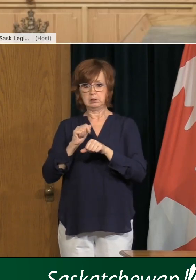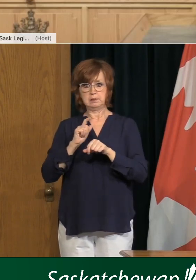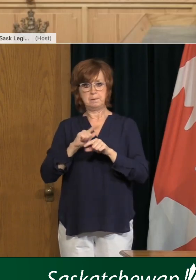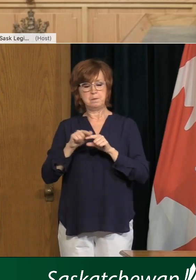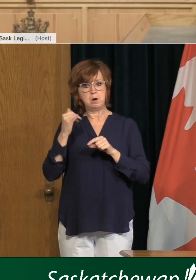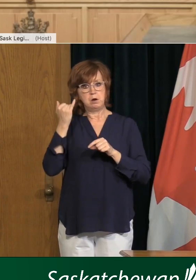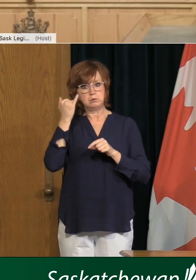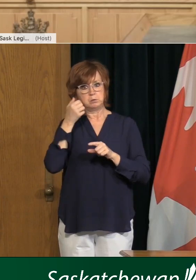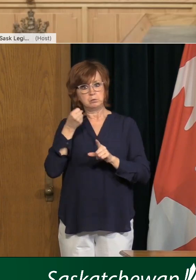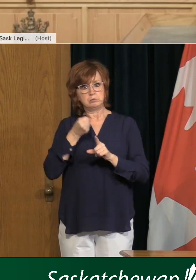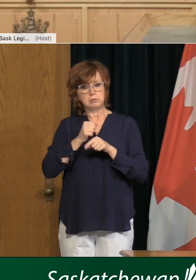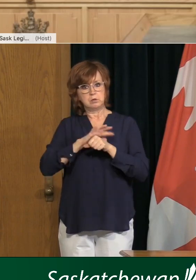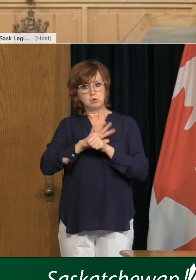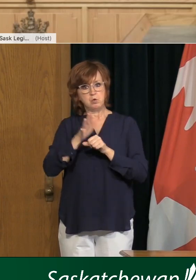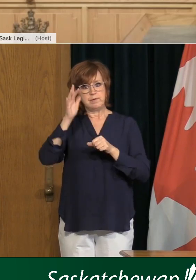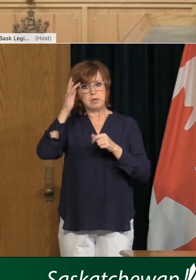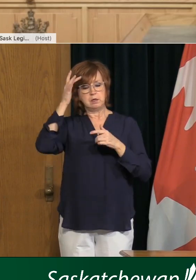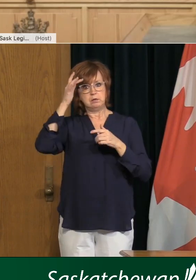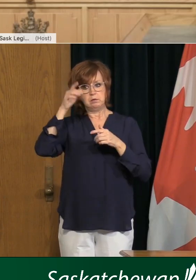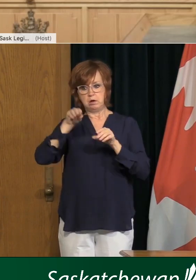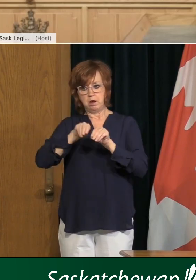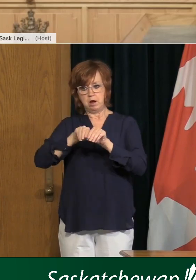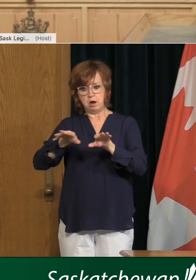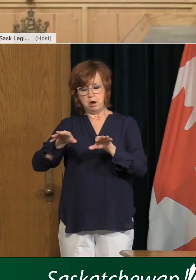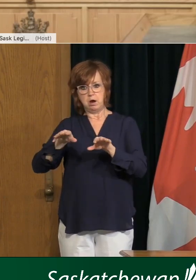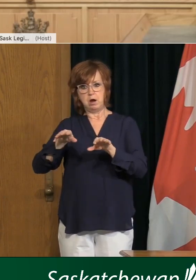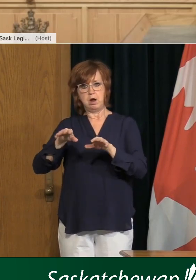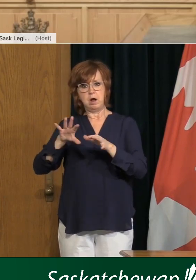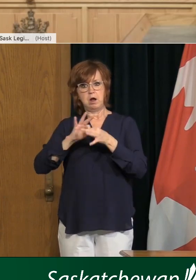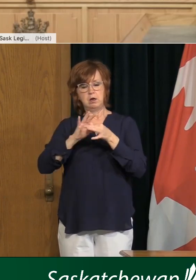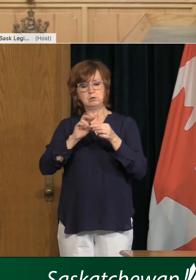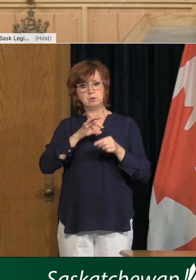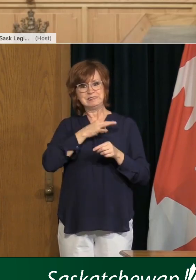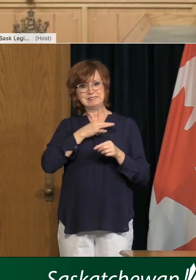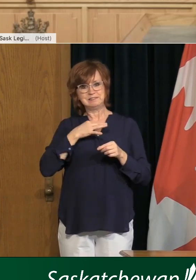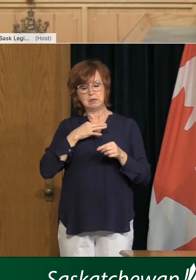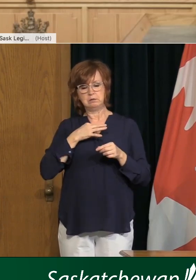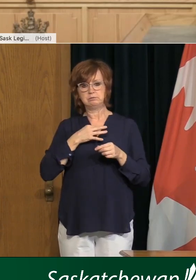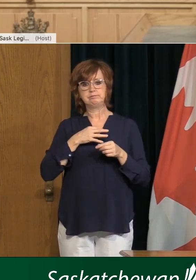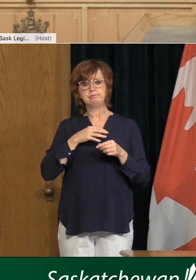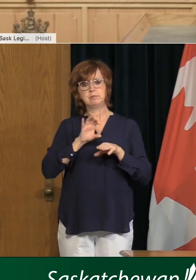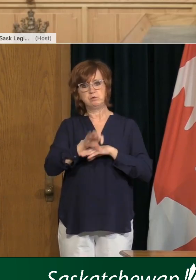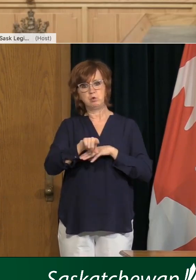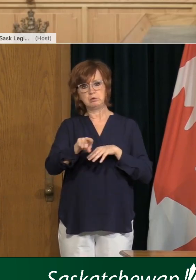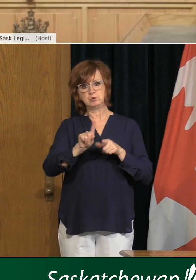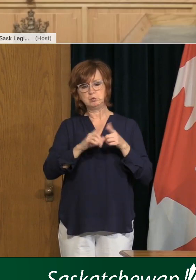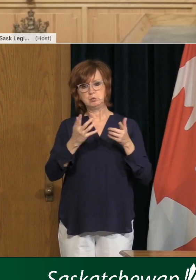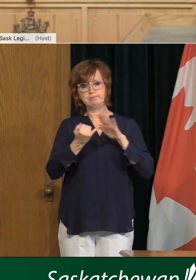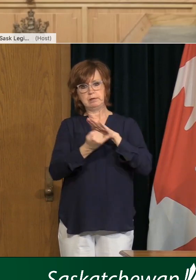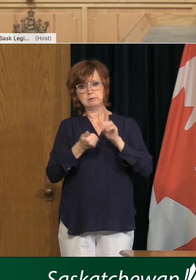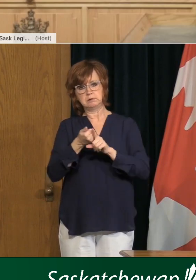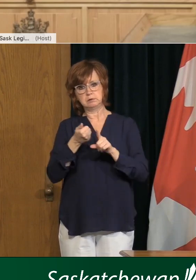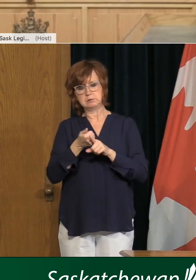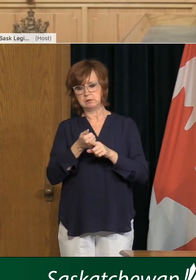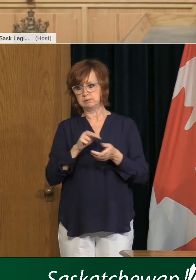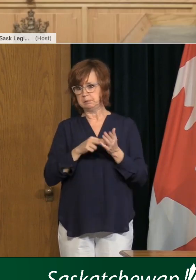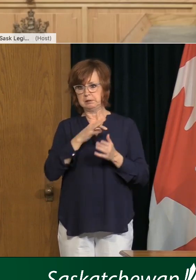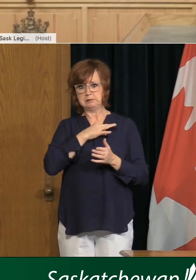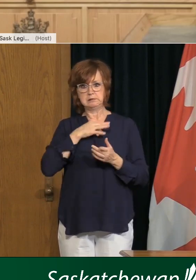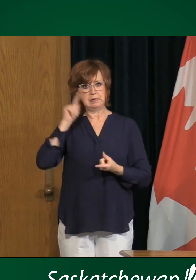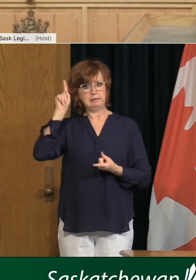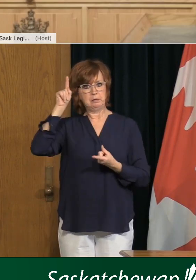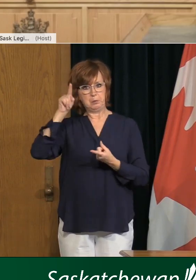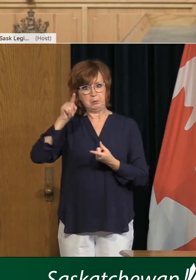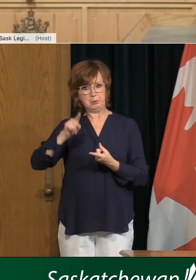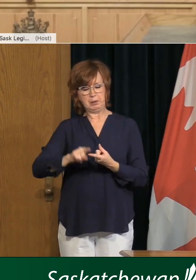we'll be monitoring, because that can impact the ability to expand services significantly.